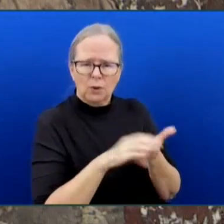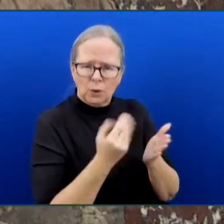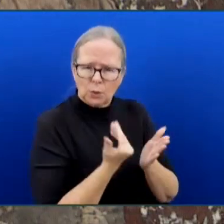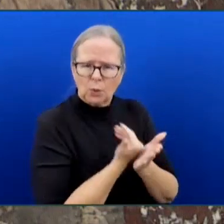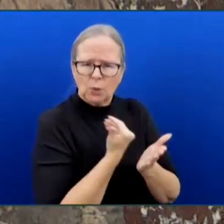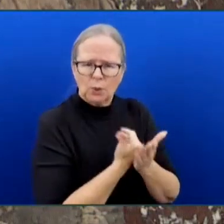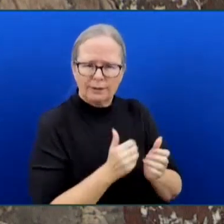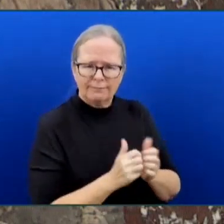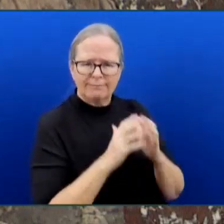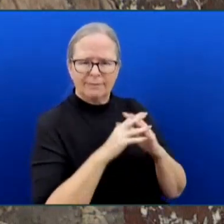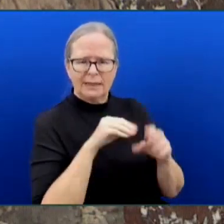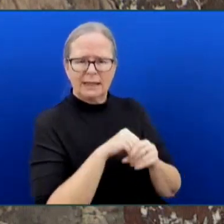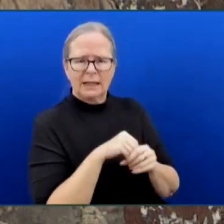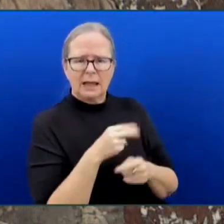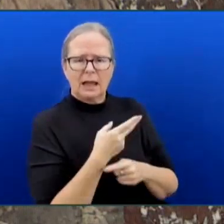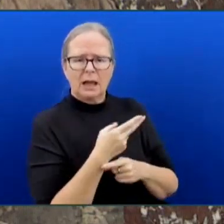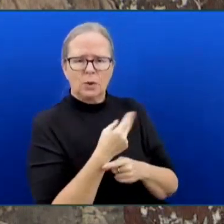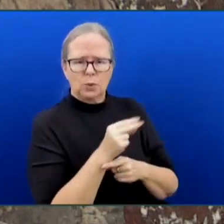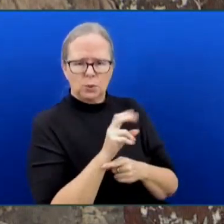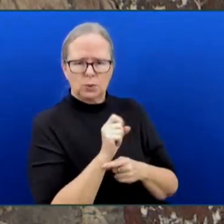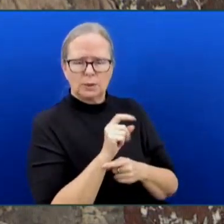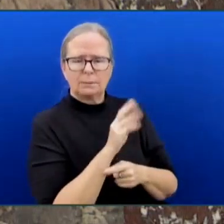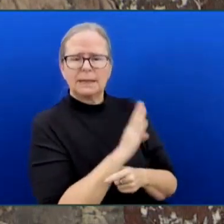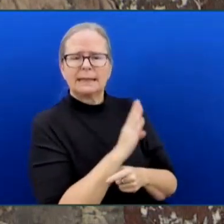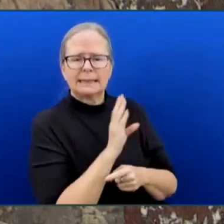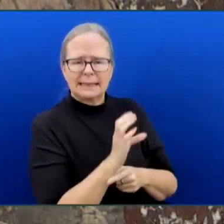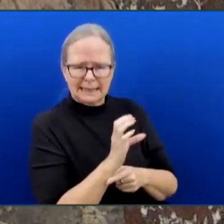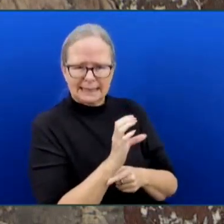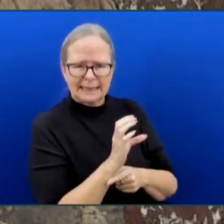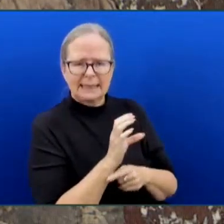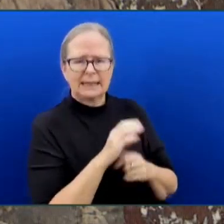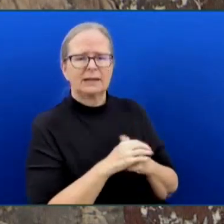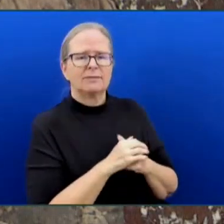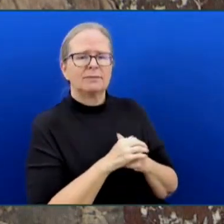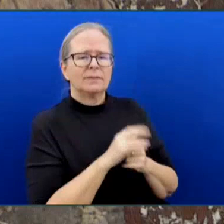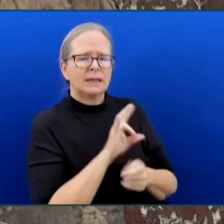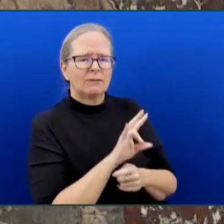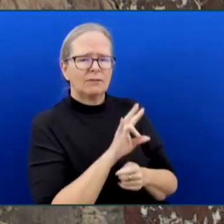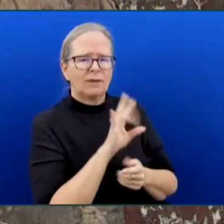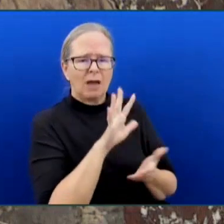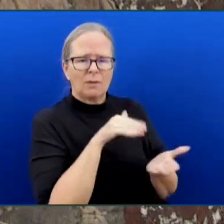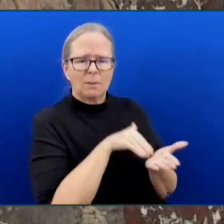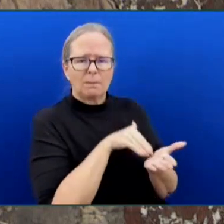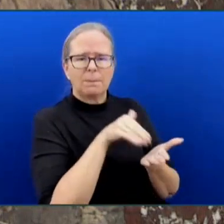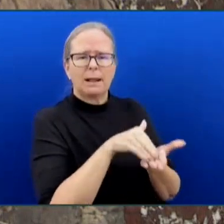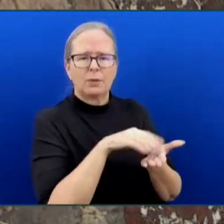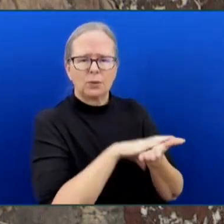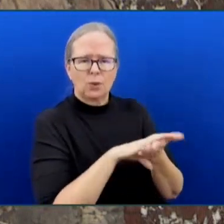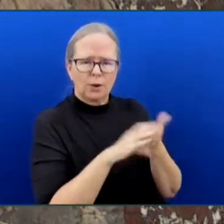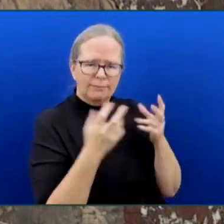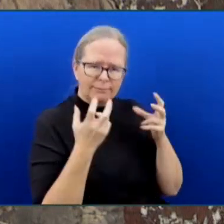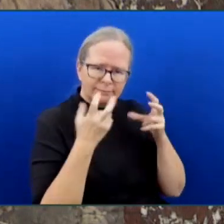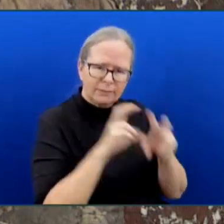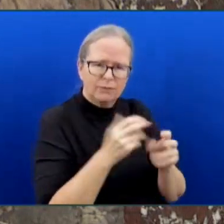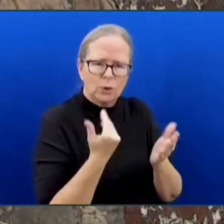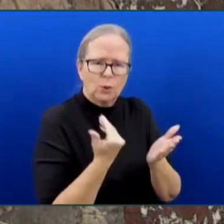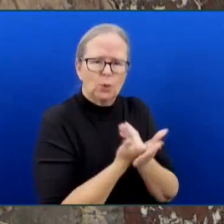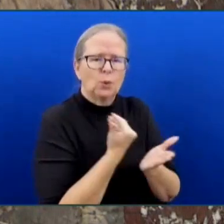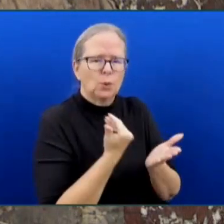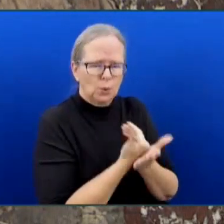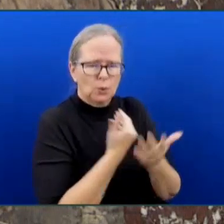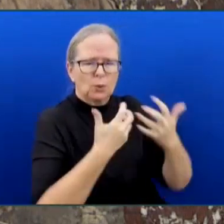Massive Canada announced a $75 million new mass timber manufacturing facility in Williams Lake. March 2023, DP World completed